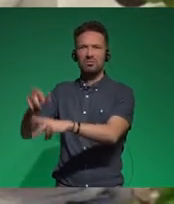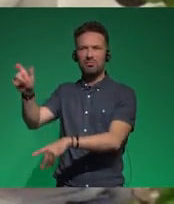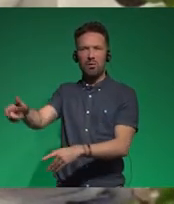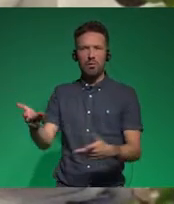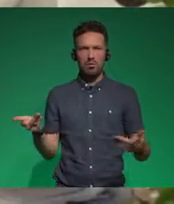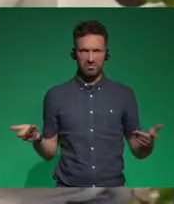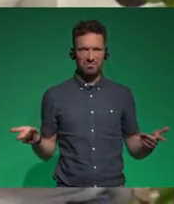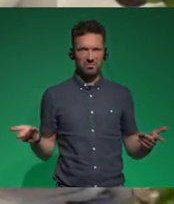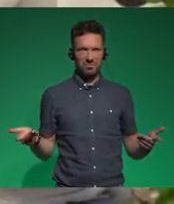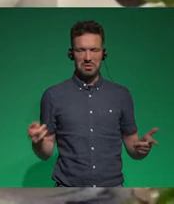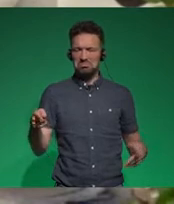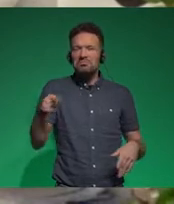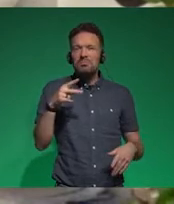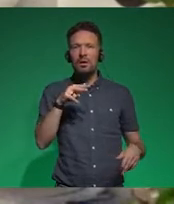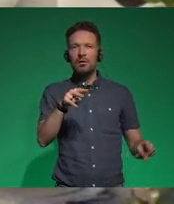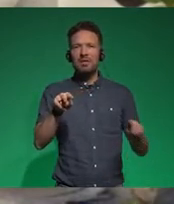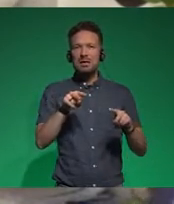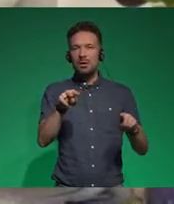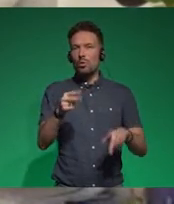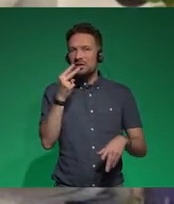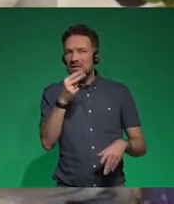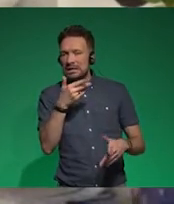I apologize for this.